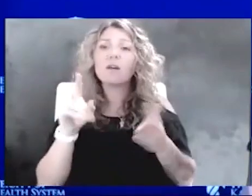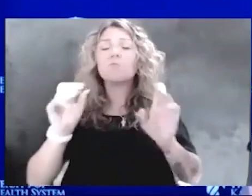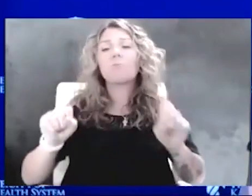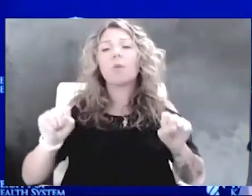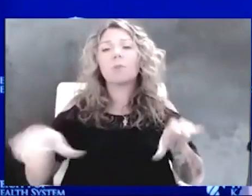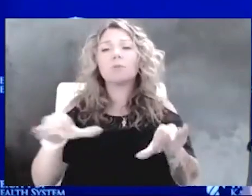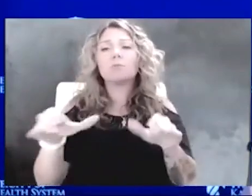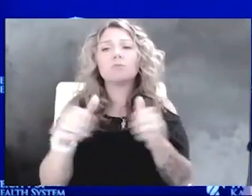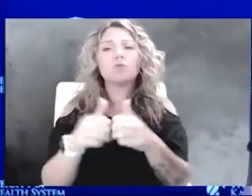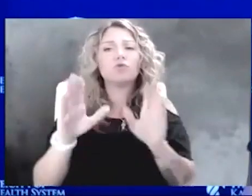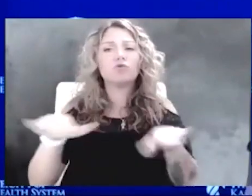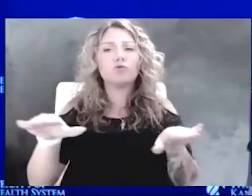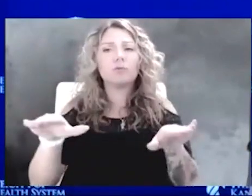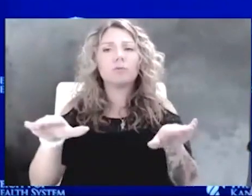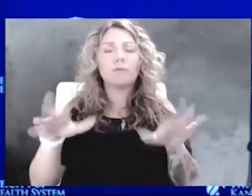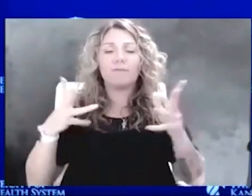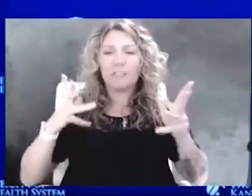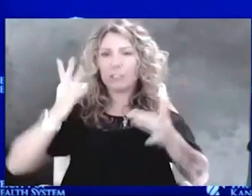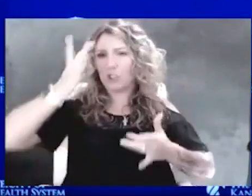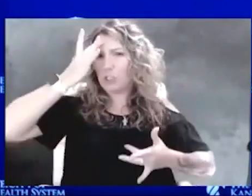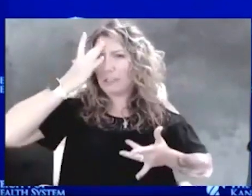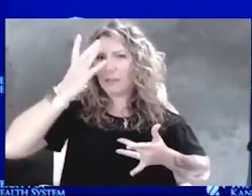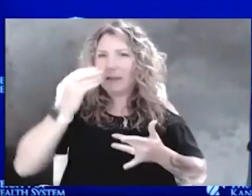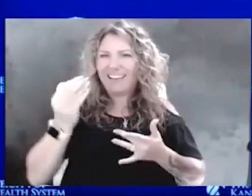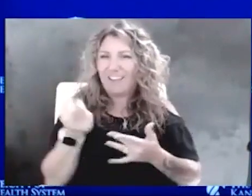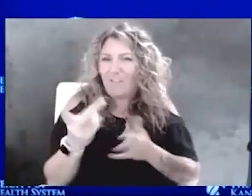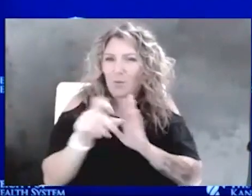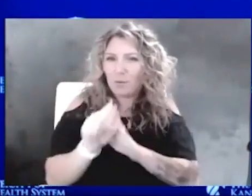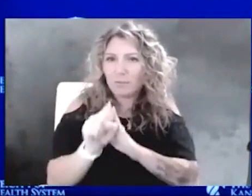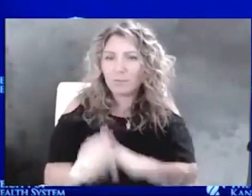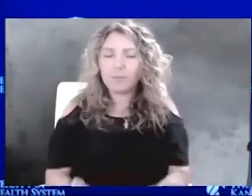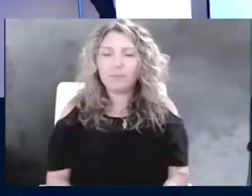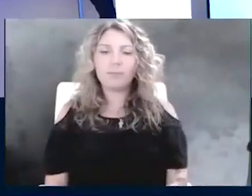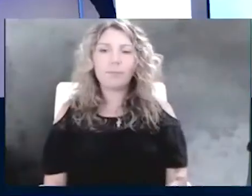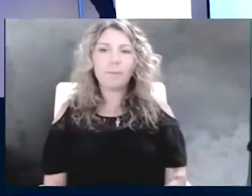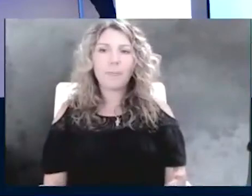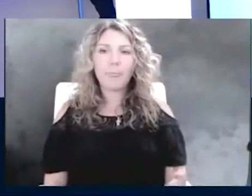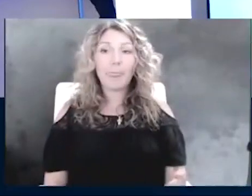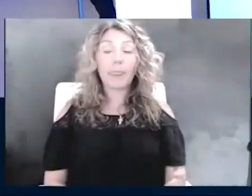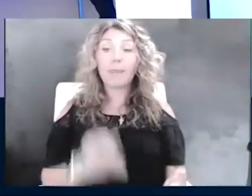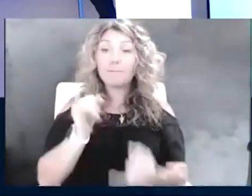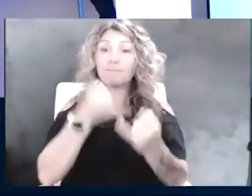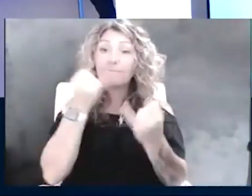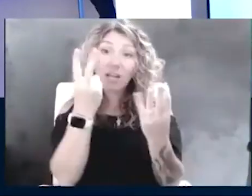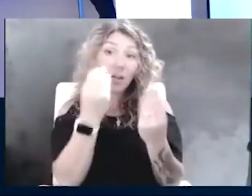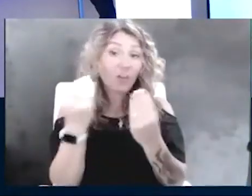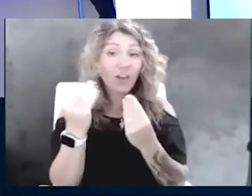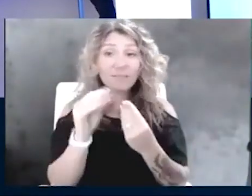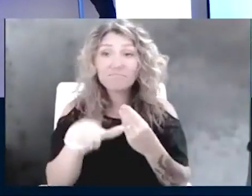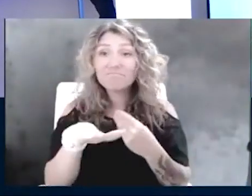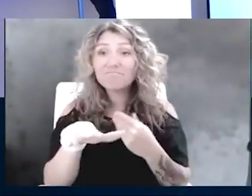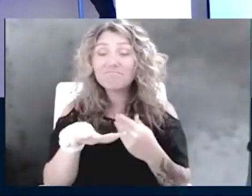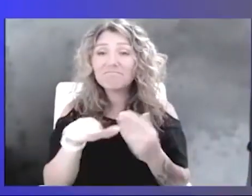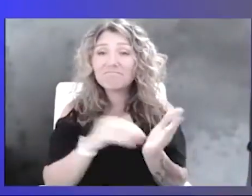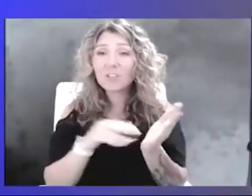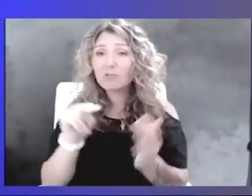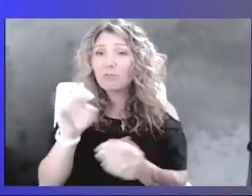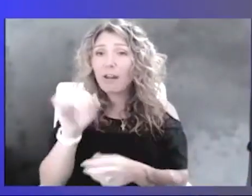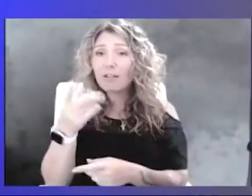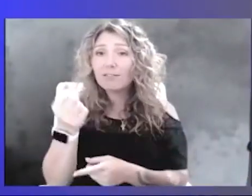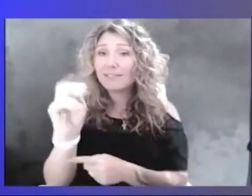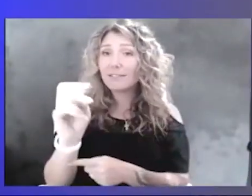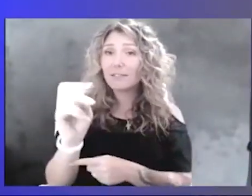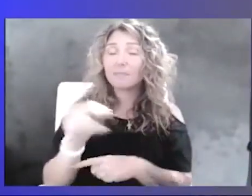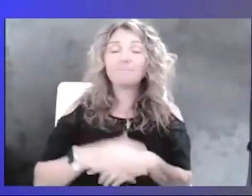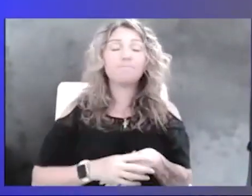been ill and have had some symptoms. Final thoughts, guys. Dr. Nelson. I think, I know we've